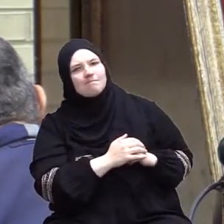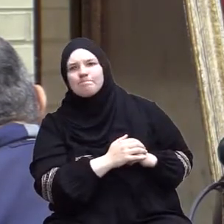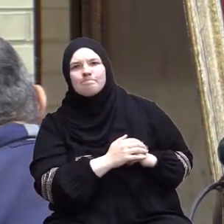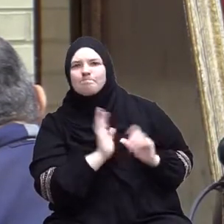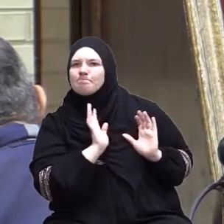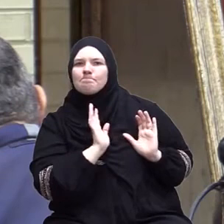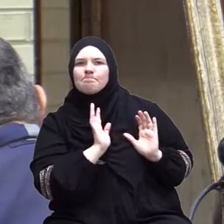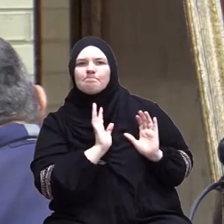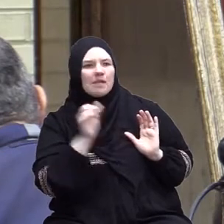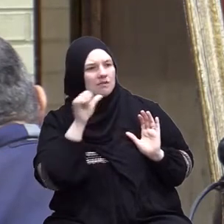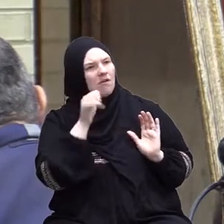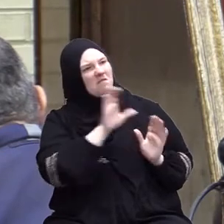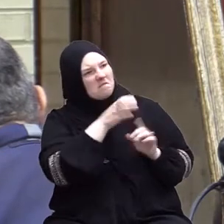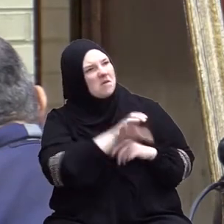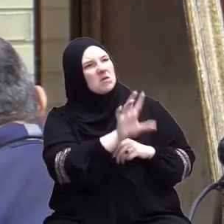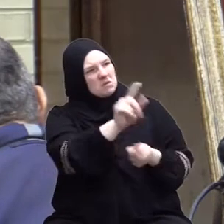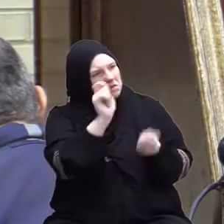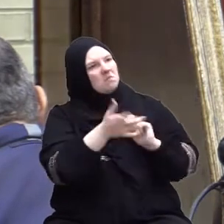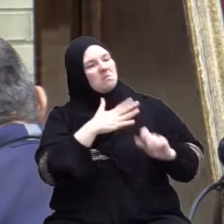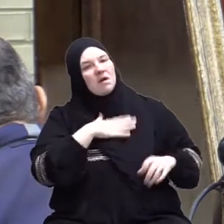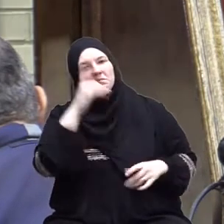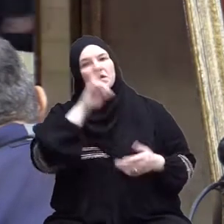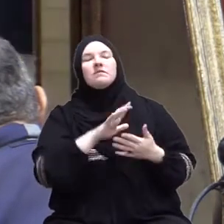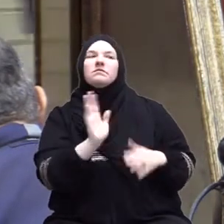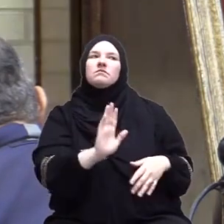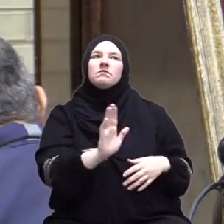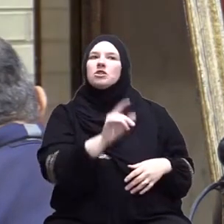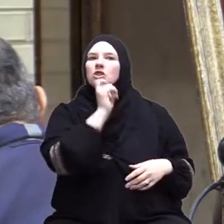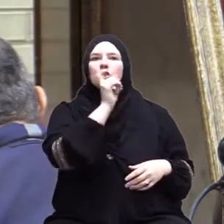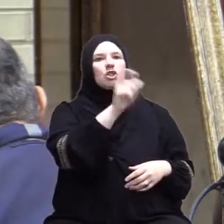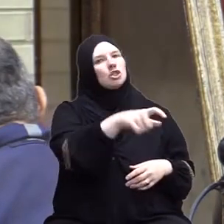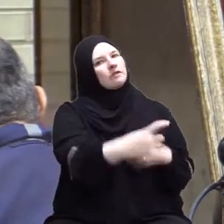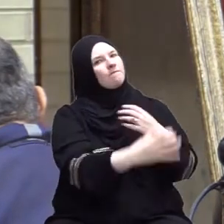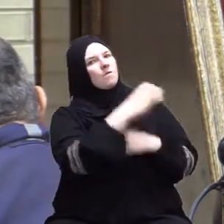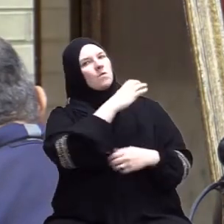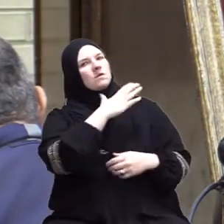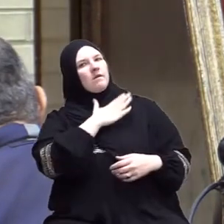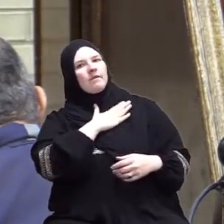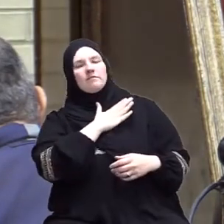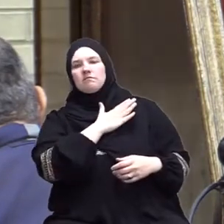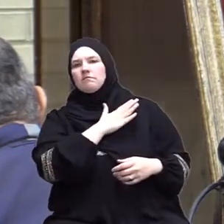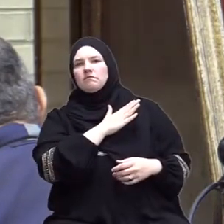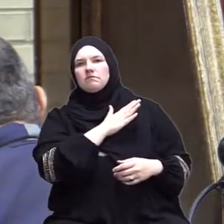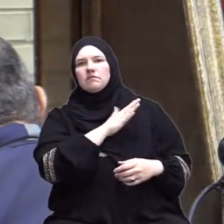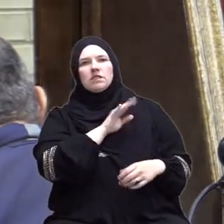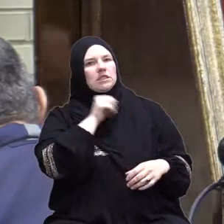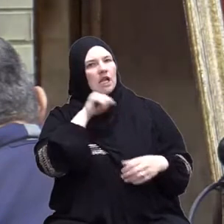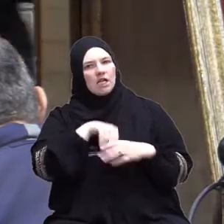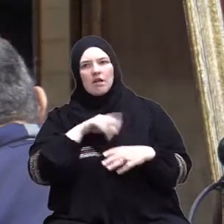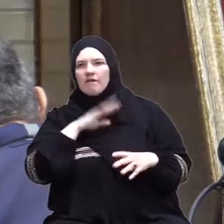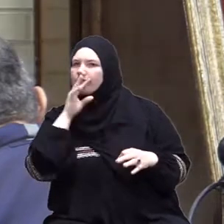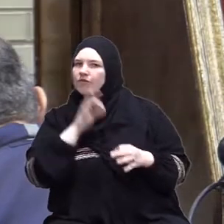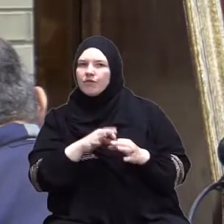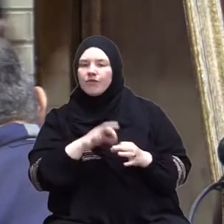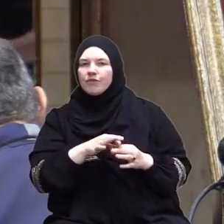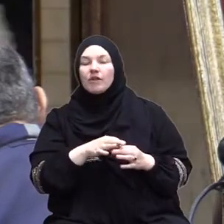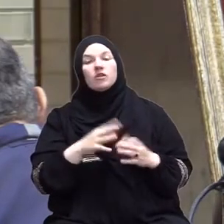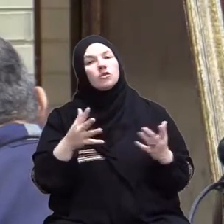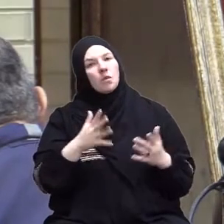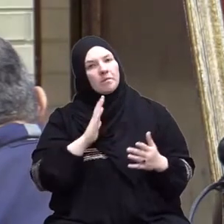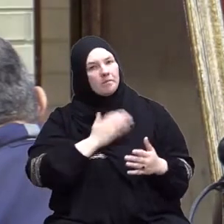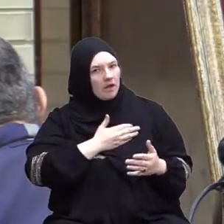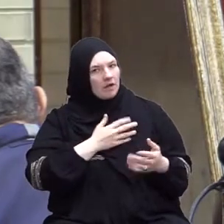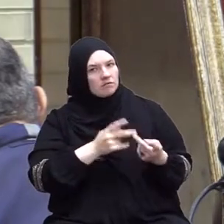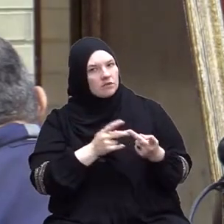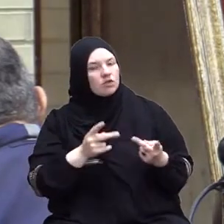have to coerce anybody to change, but they should not impose on us something that is not in our faith. So our